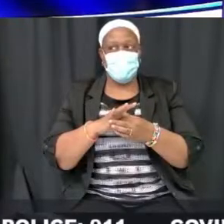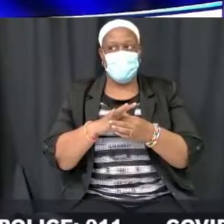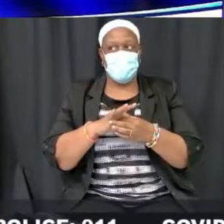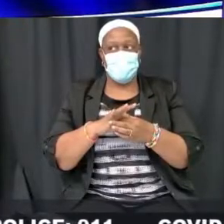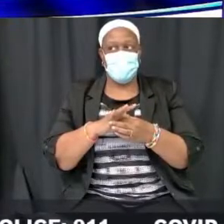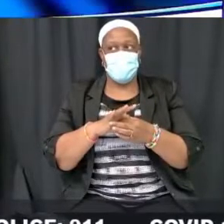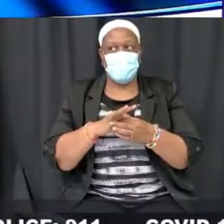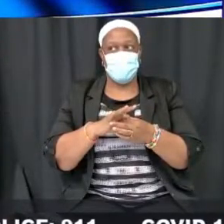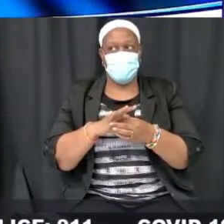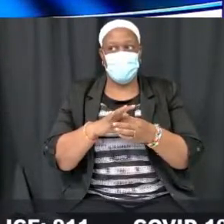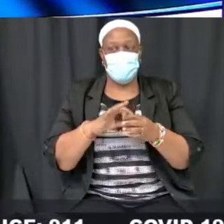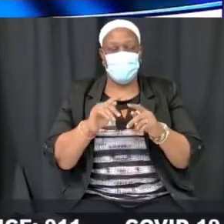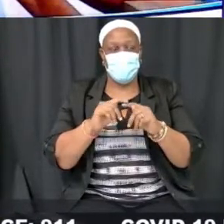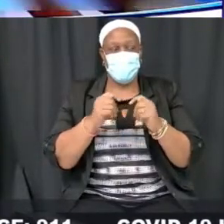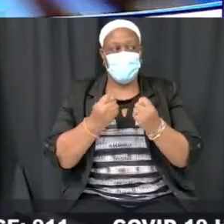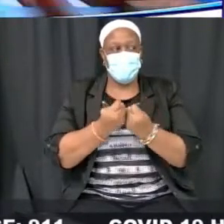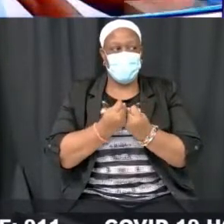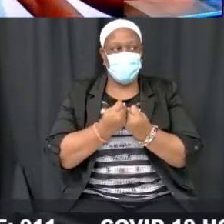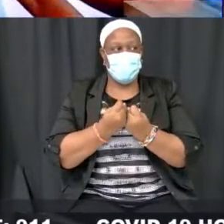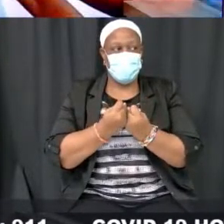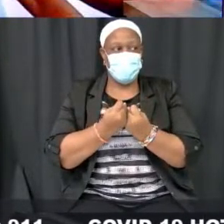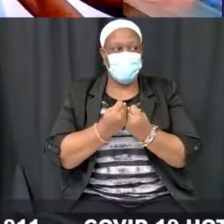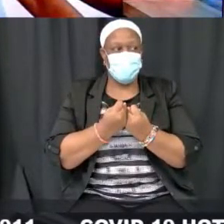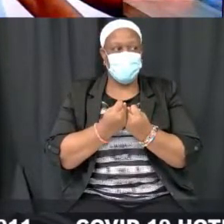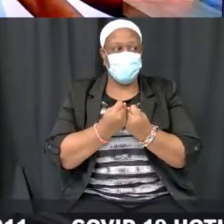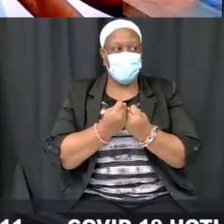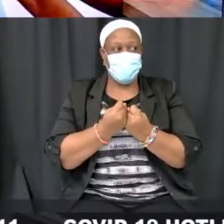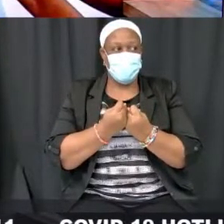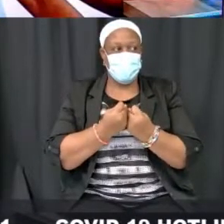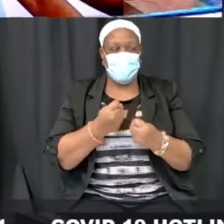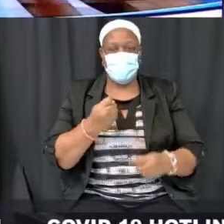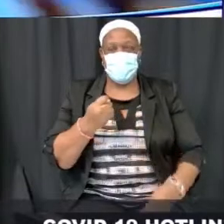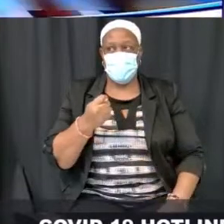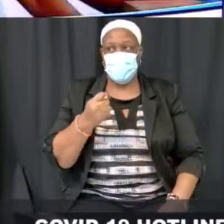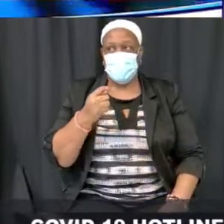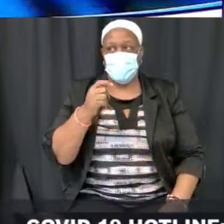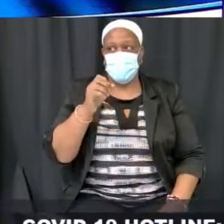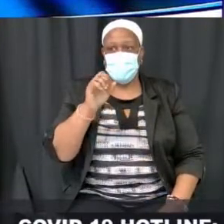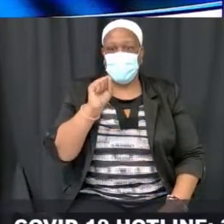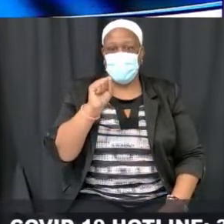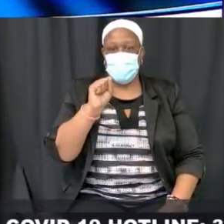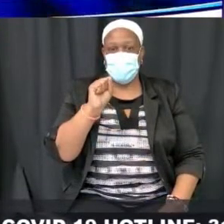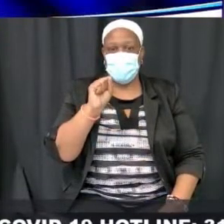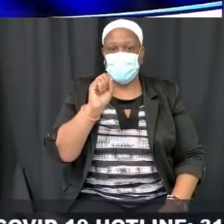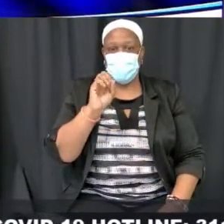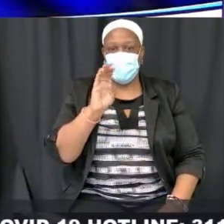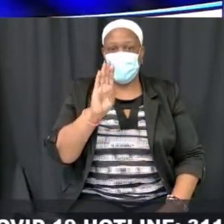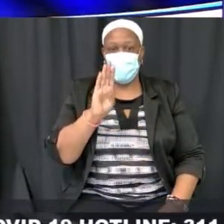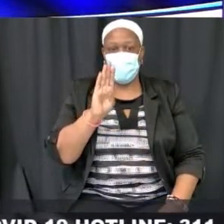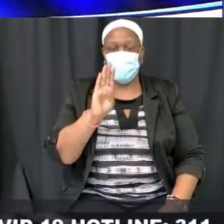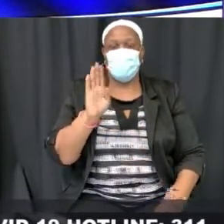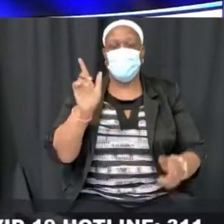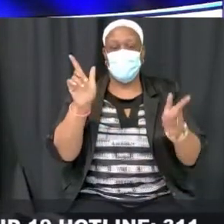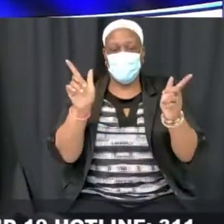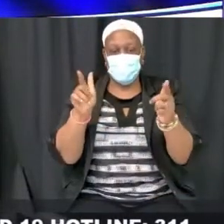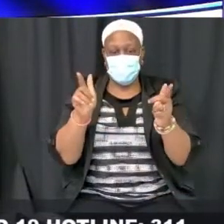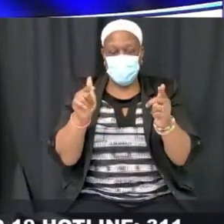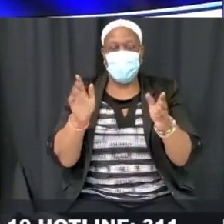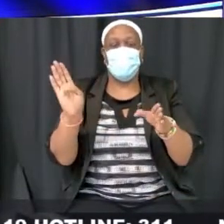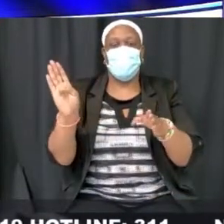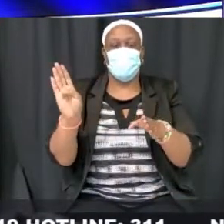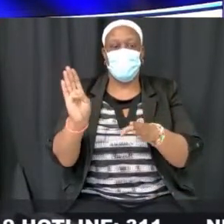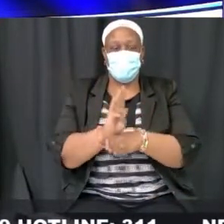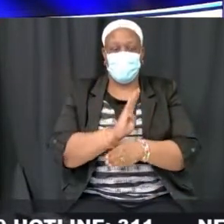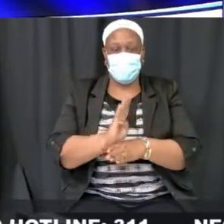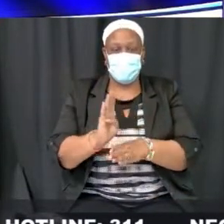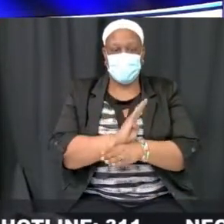capacity as the director of the SBDC, which is the Small Business Development